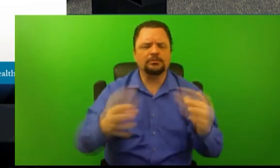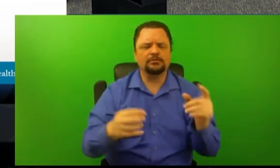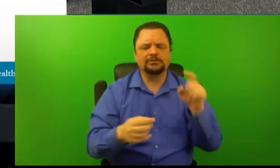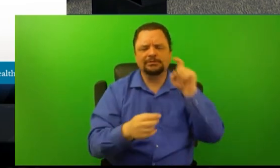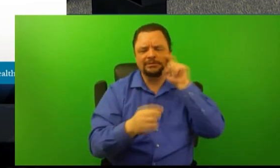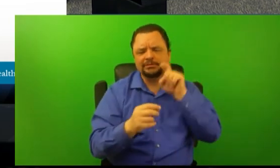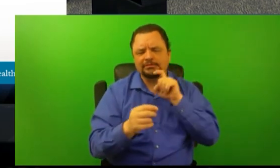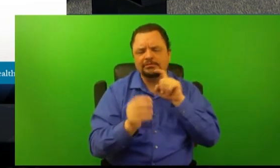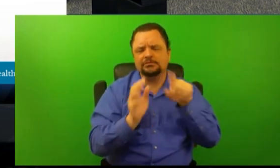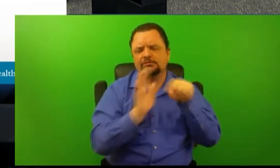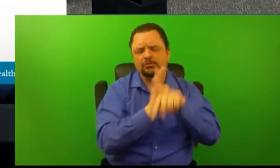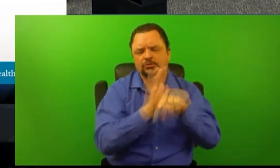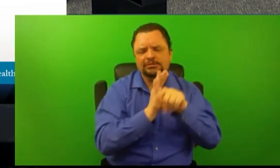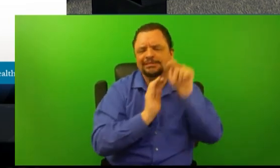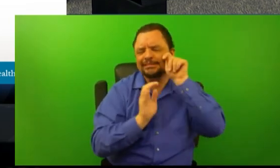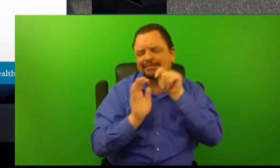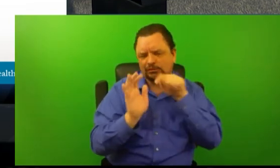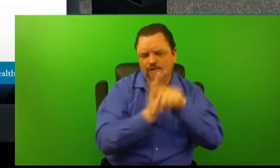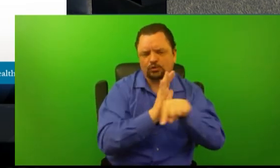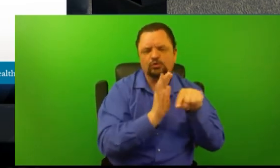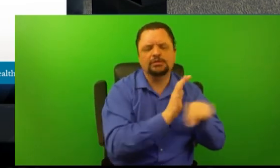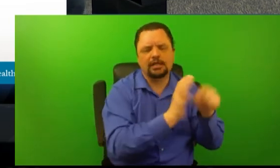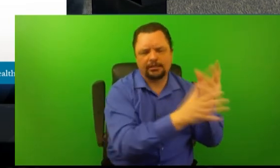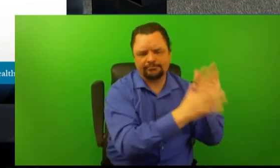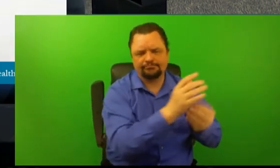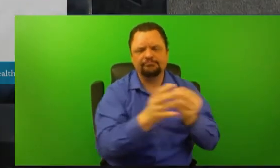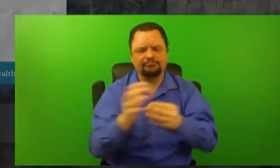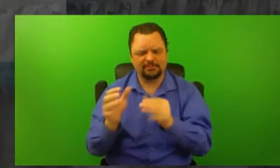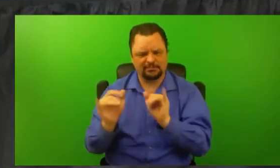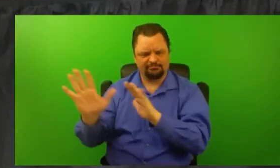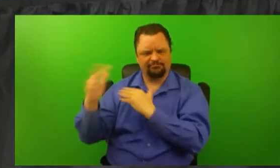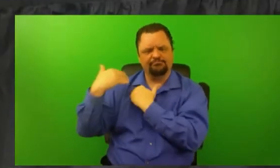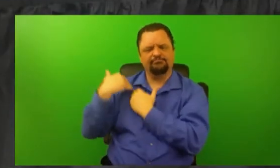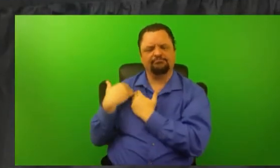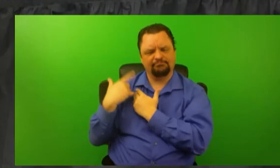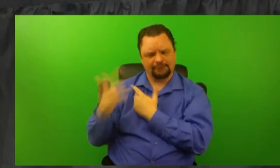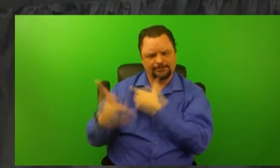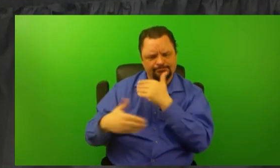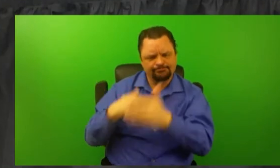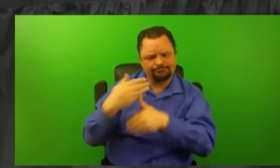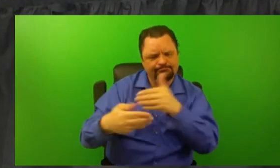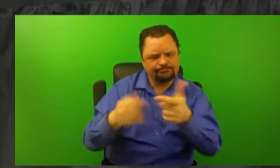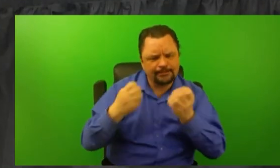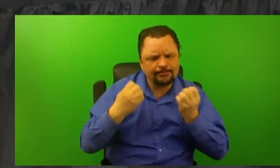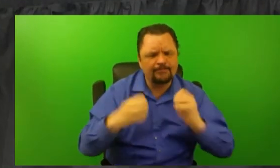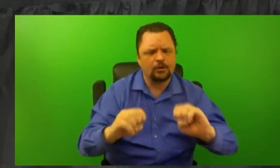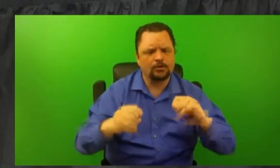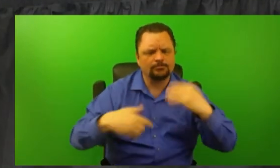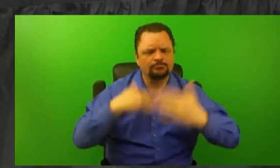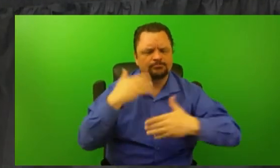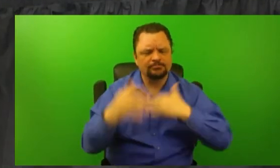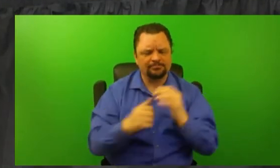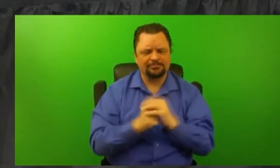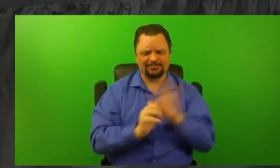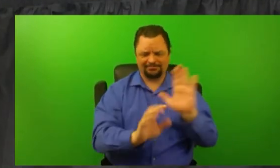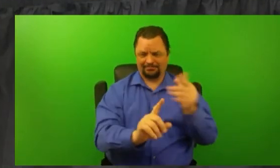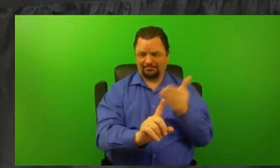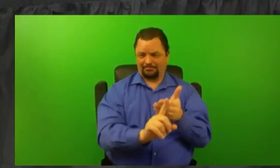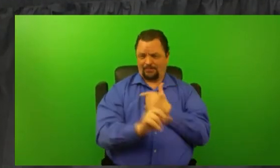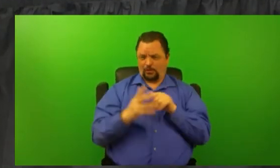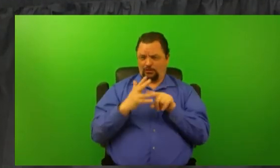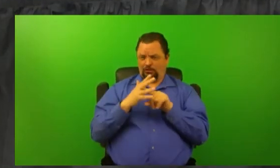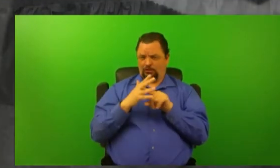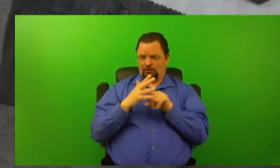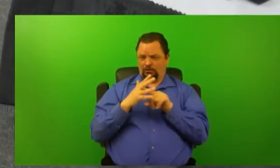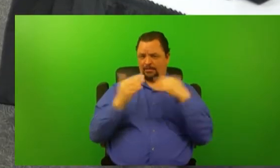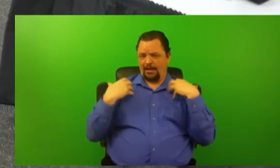So thank you, Megan. Quick question. Just before you get going, is this the same or different from the community health needs assessment? So